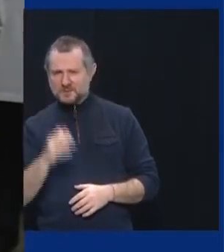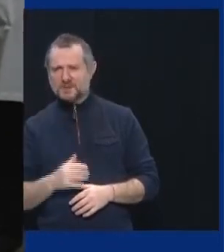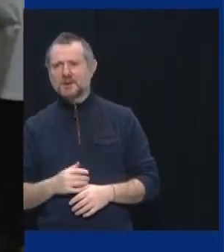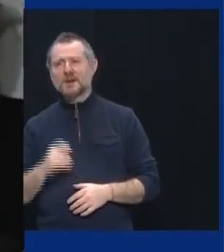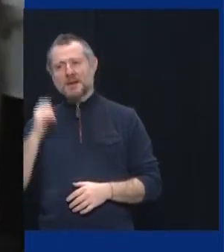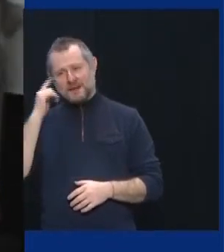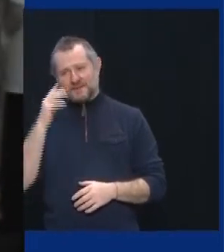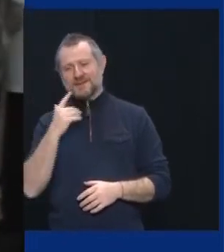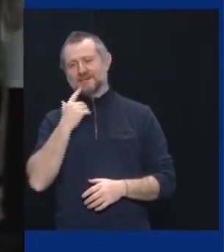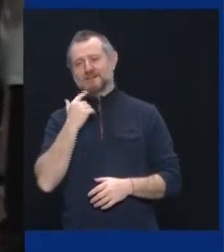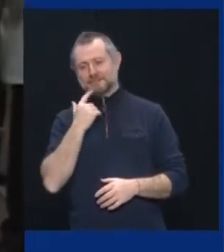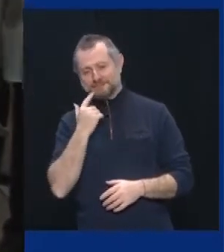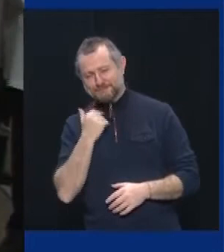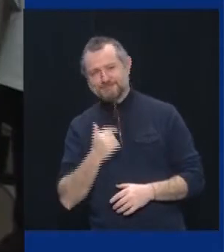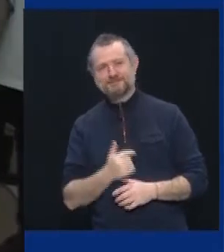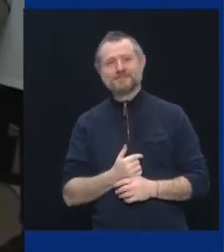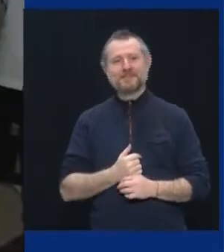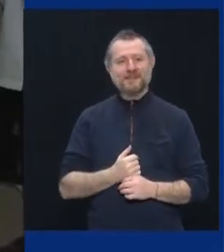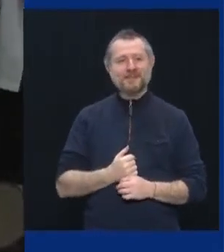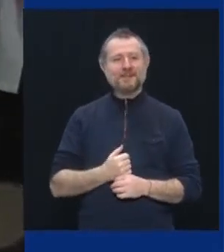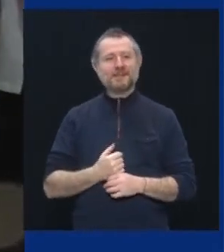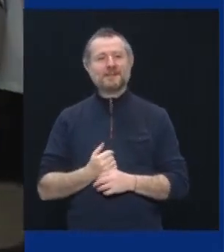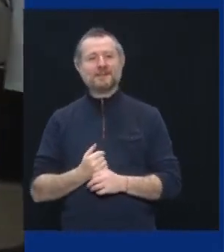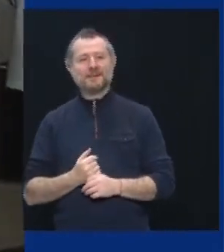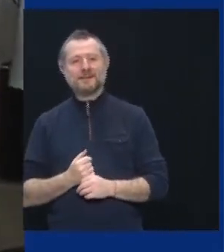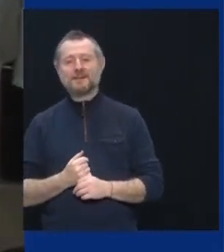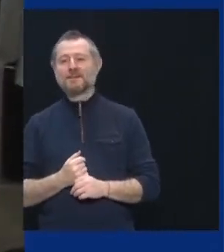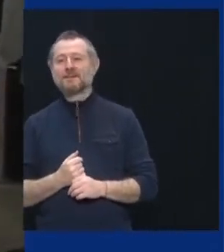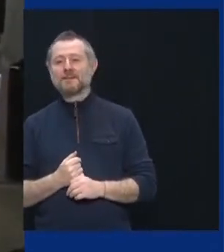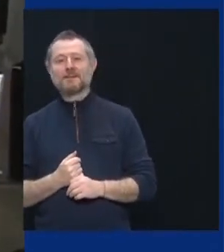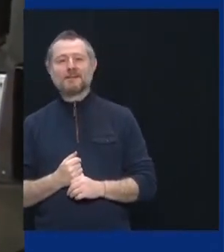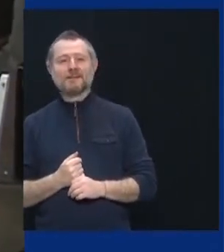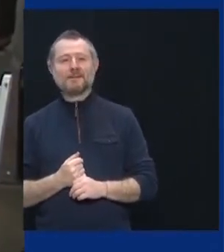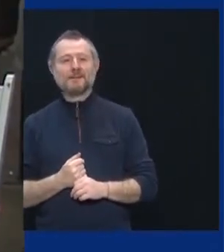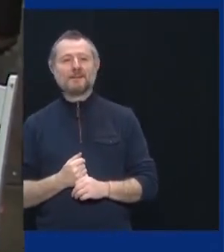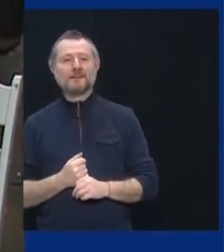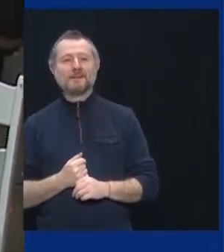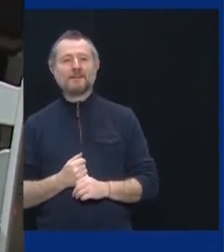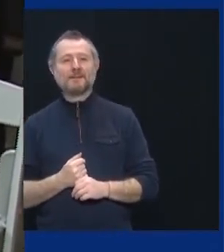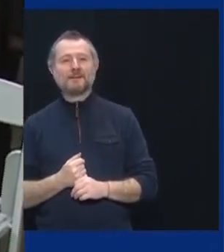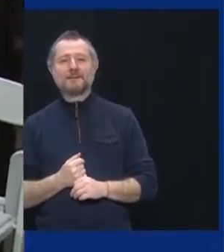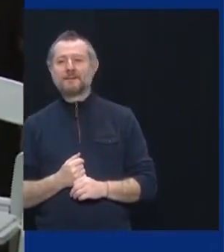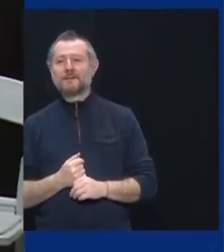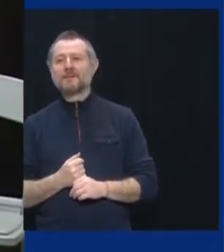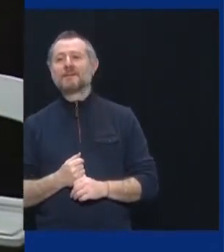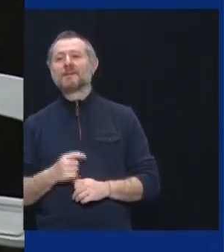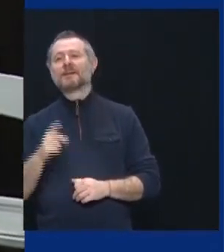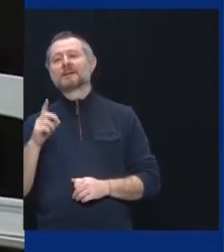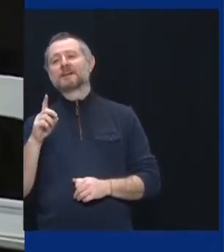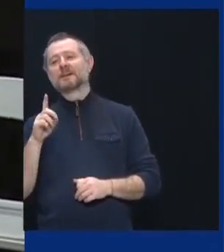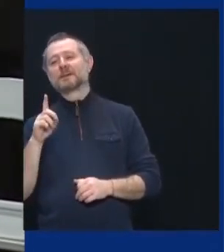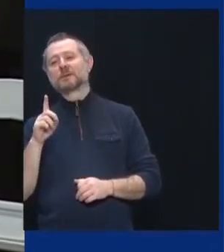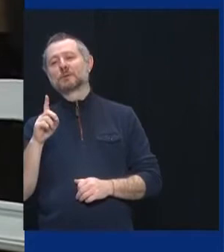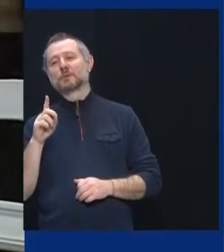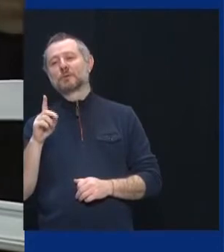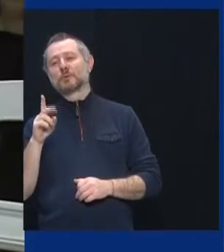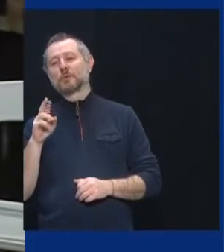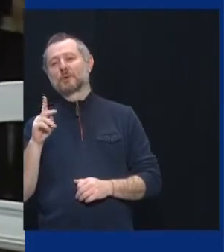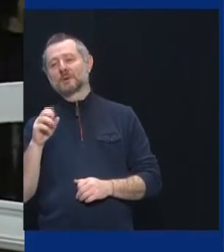Wish my mom could have heard it, she'd have believed it. I'm going to call and tell her.